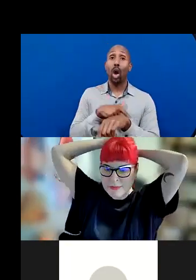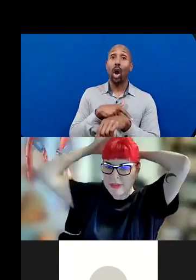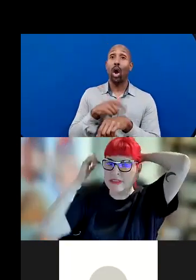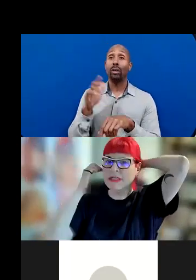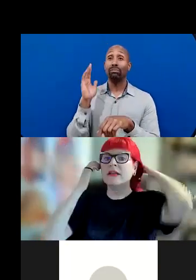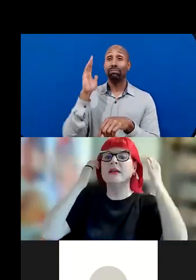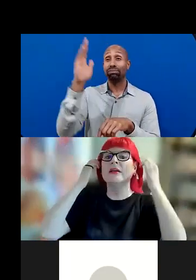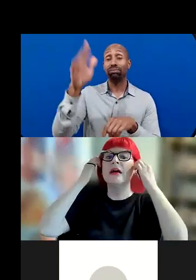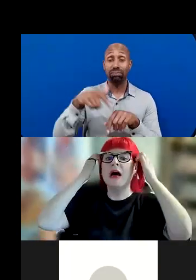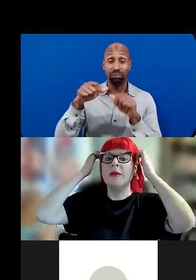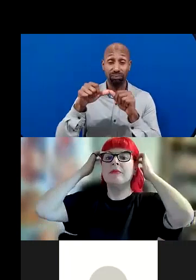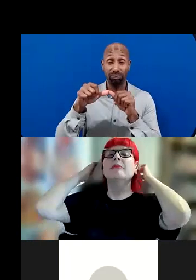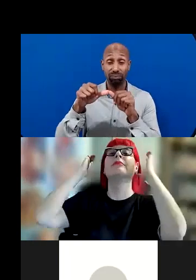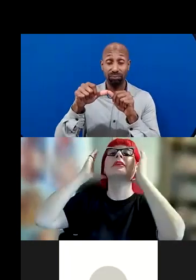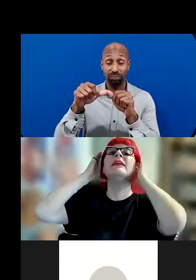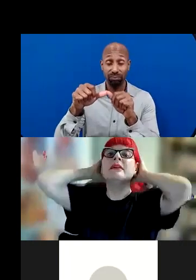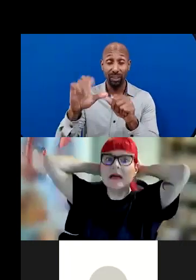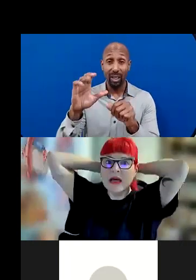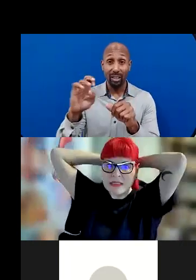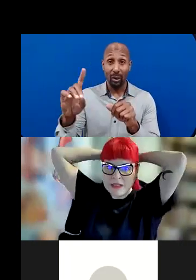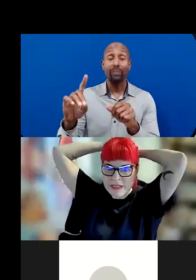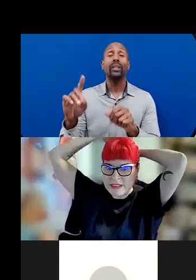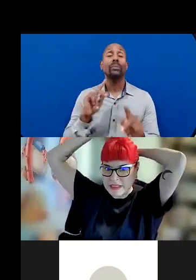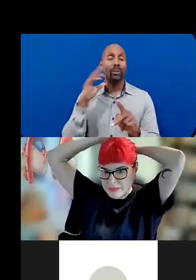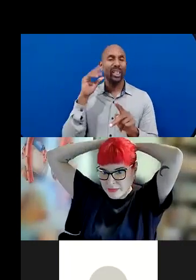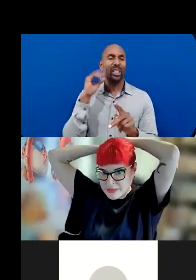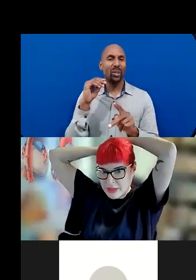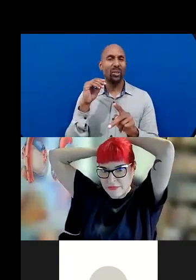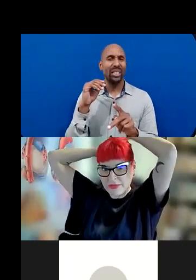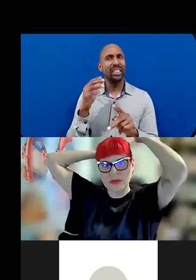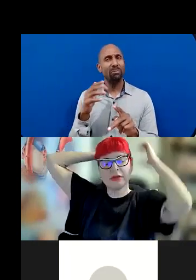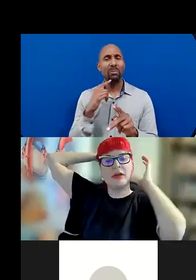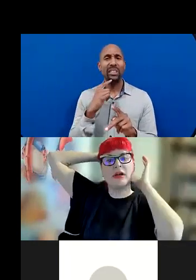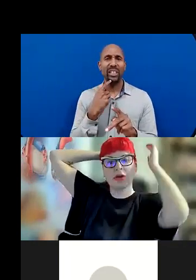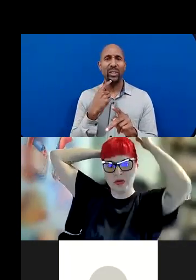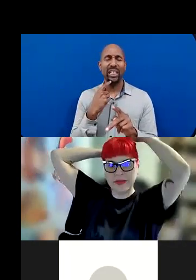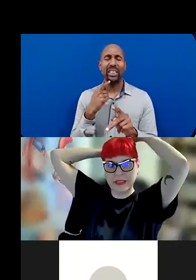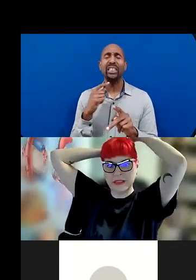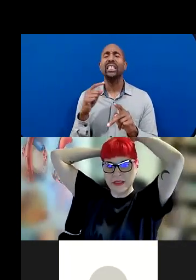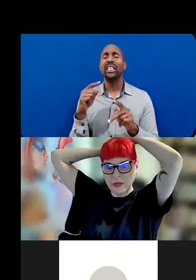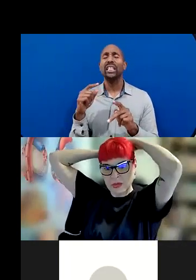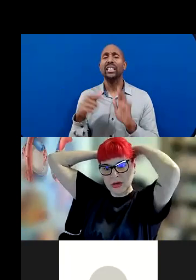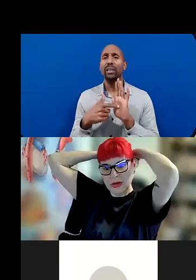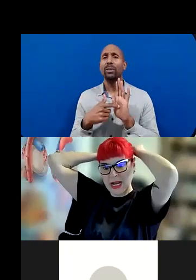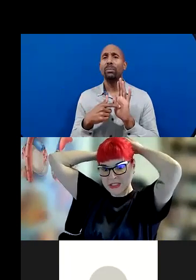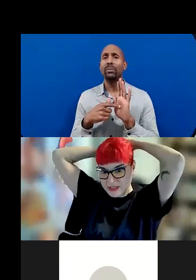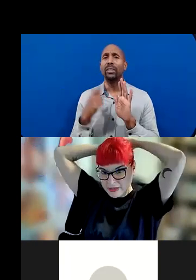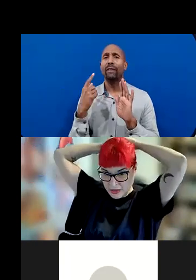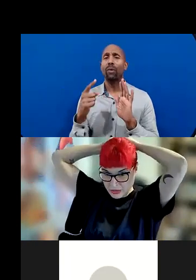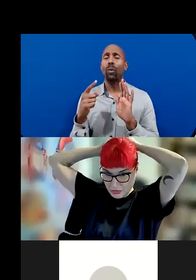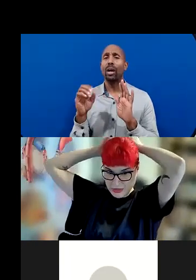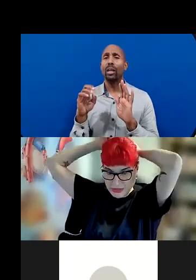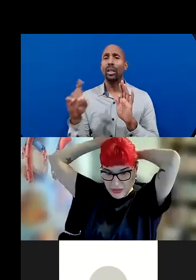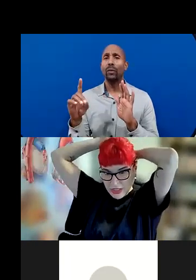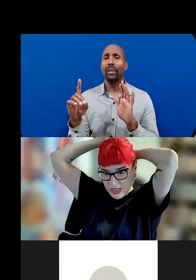are experiencing pretty serious symptoms of COVID, or actually of